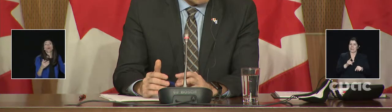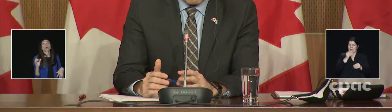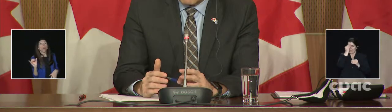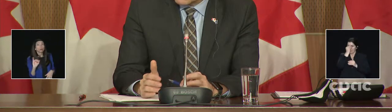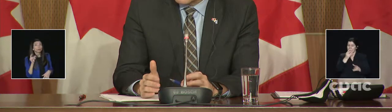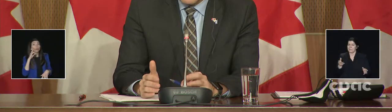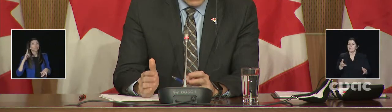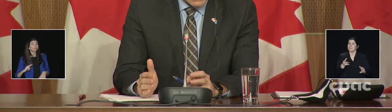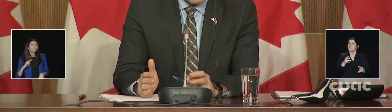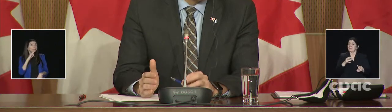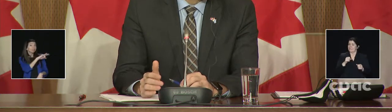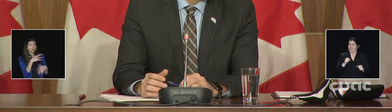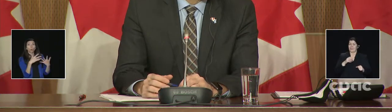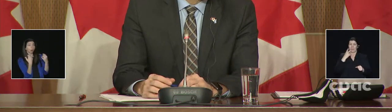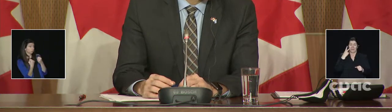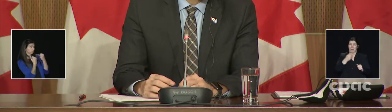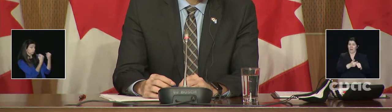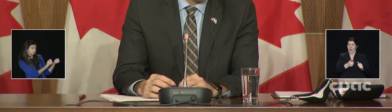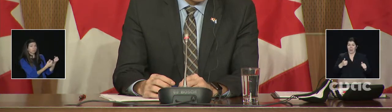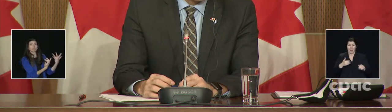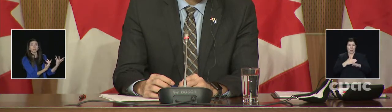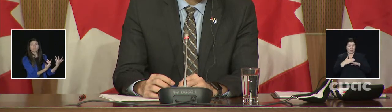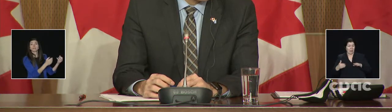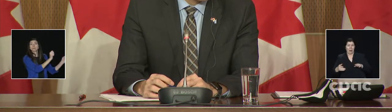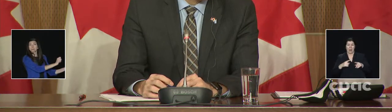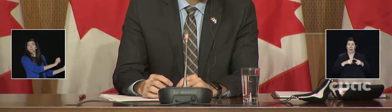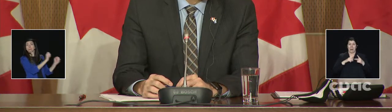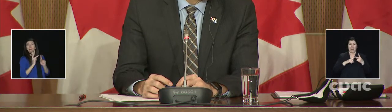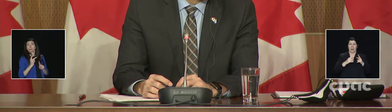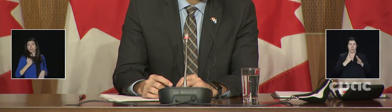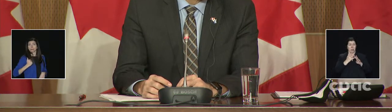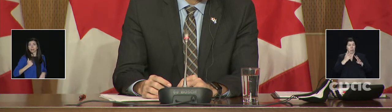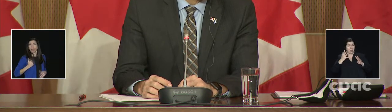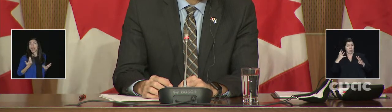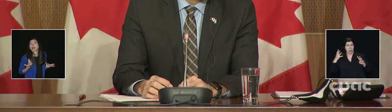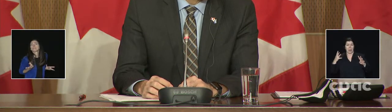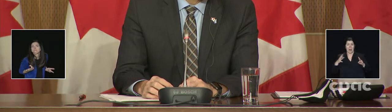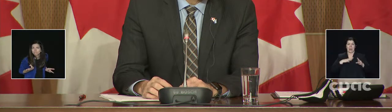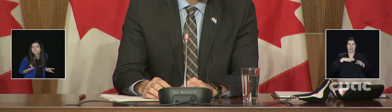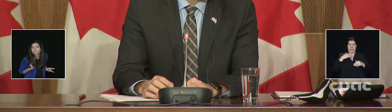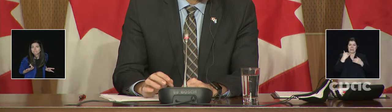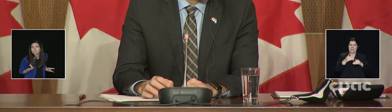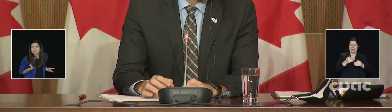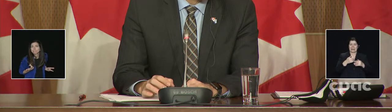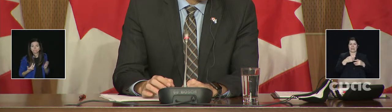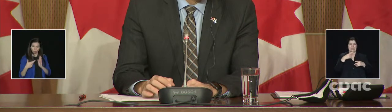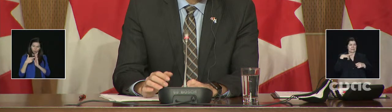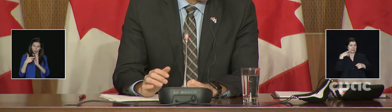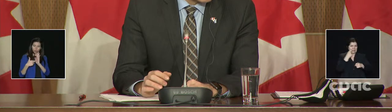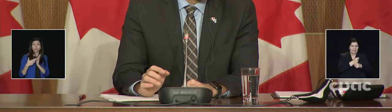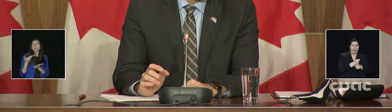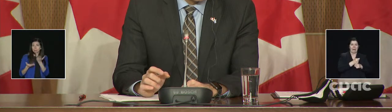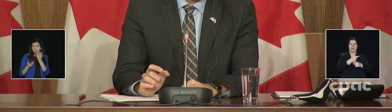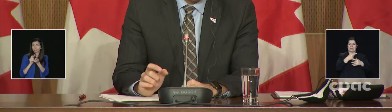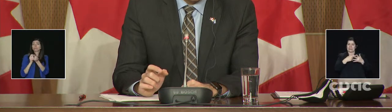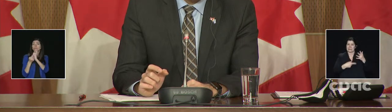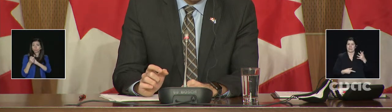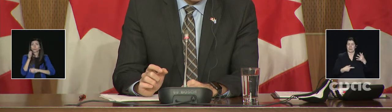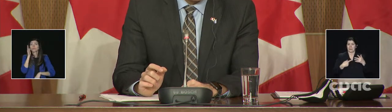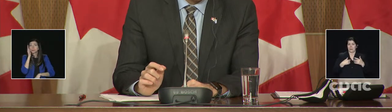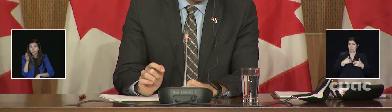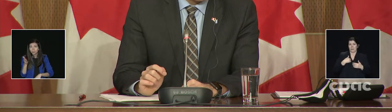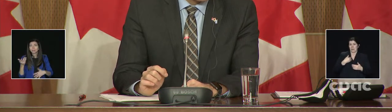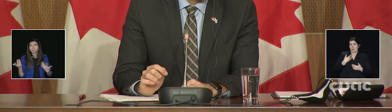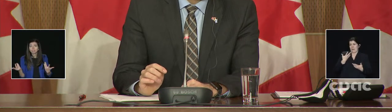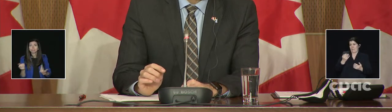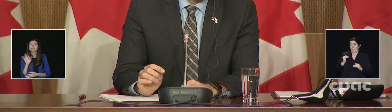be it, because we're going to do what we need to do to protect the health and safety of Canadians at airports. But they should also be mindful